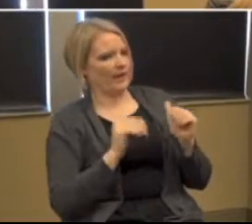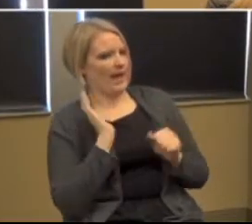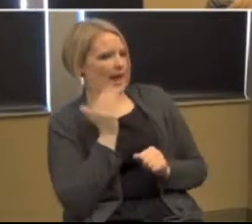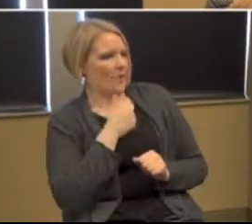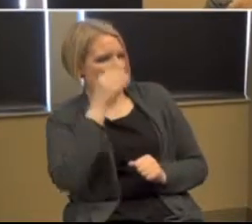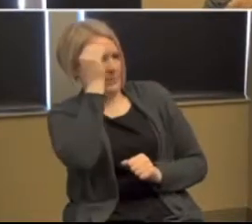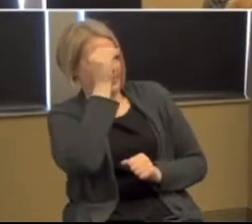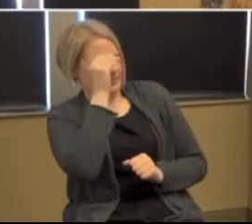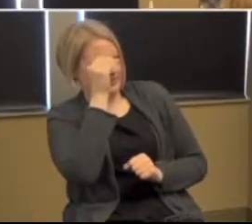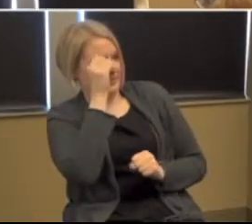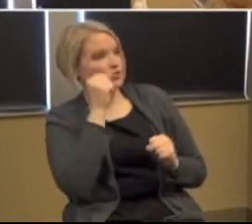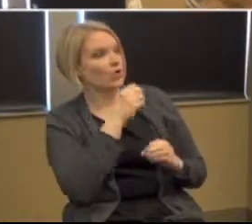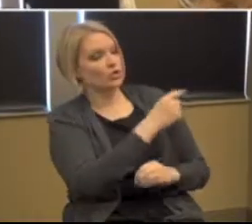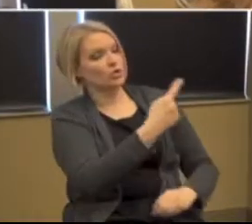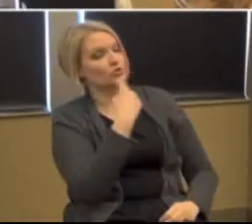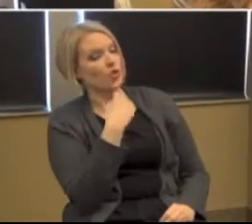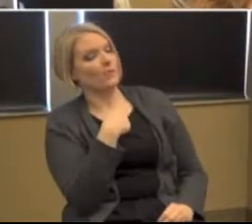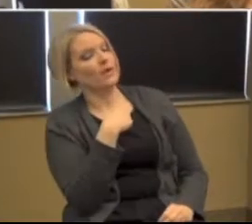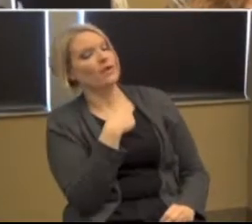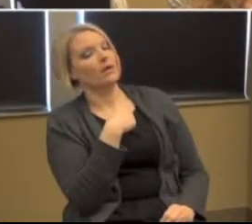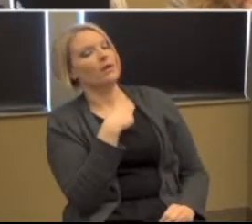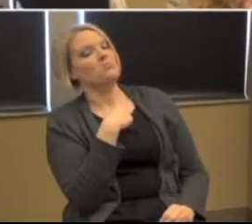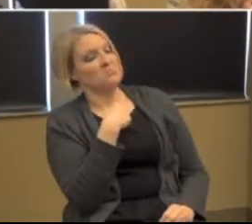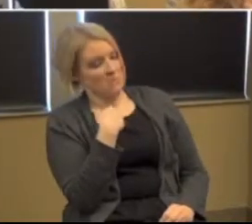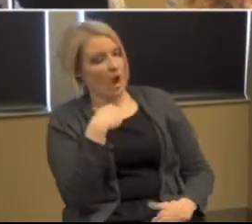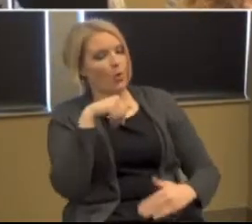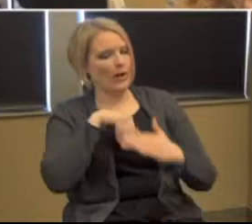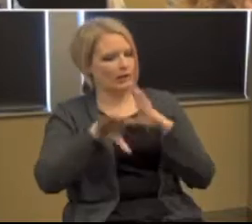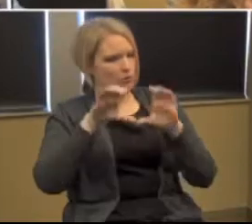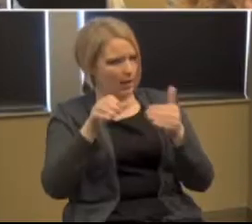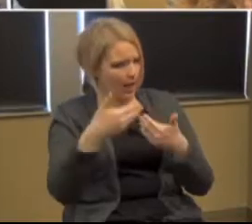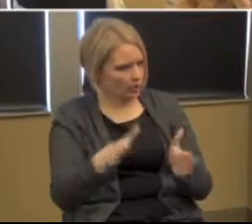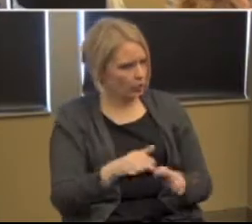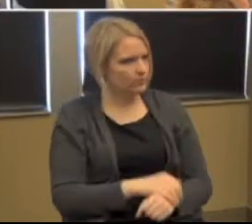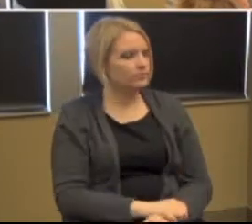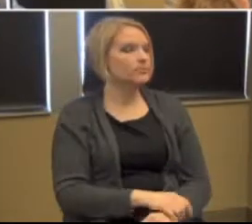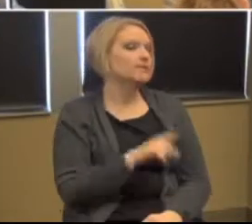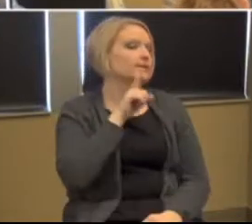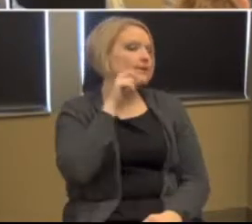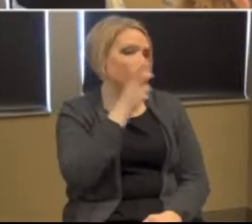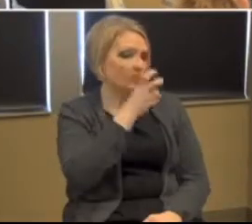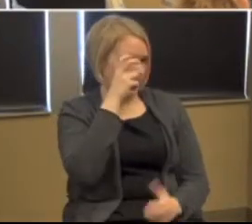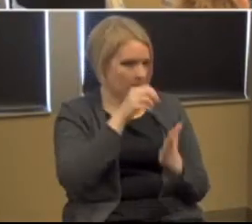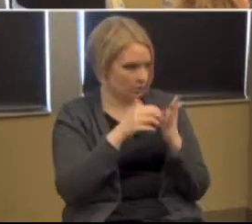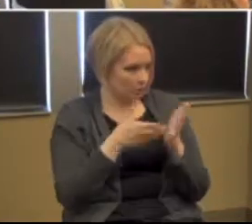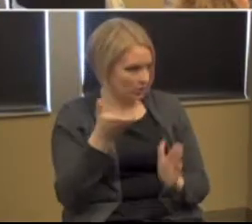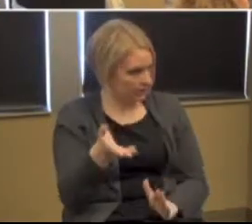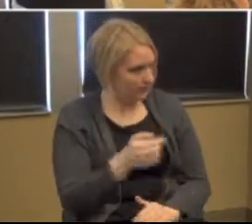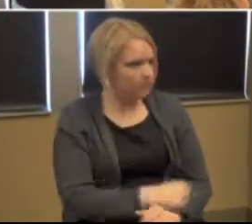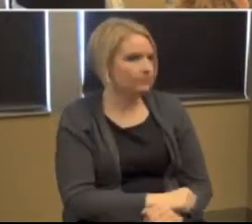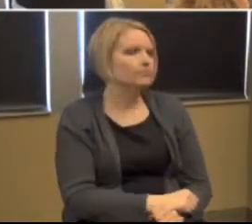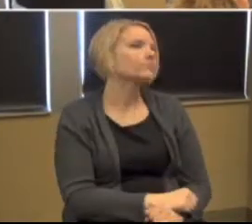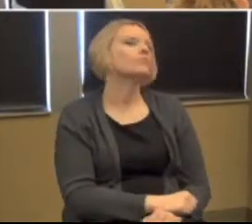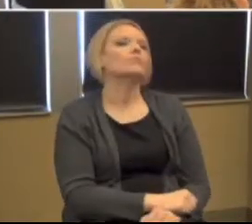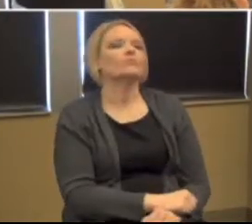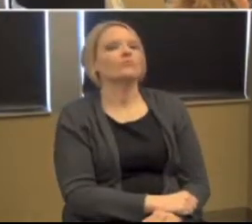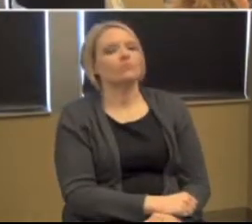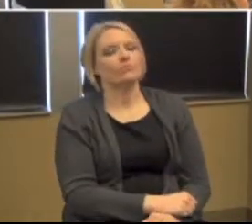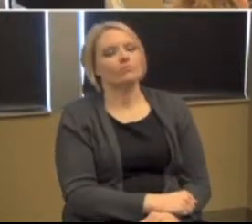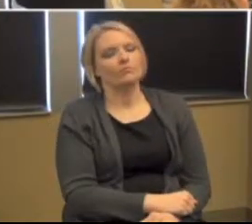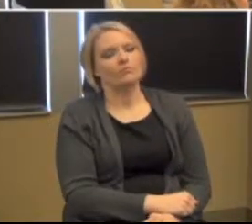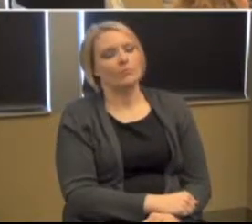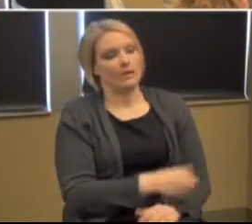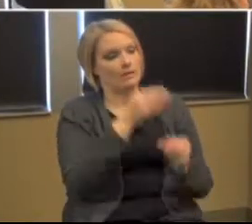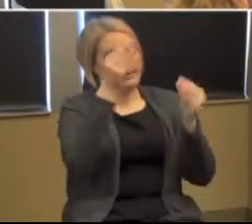she said to me that she went into a classroom recently of a child that's deaf-blind, and